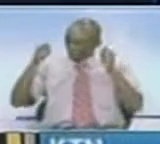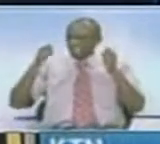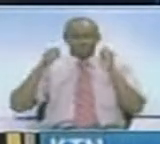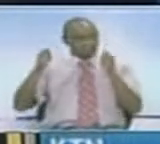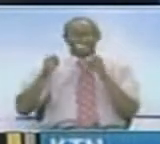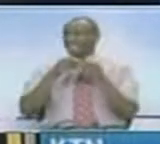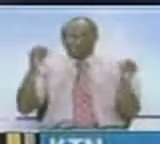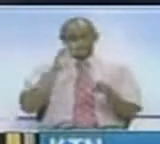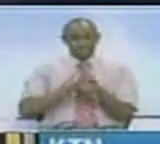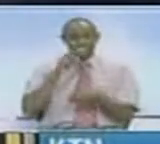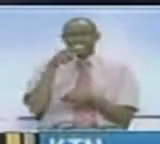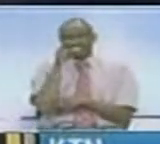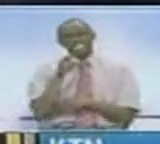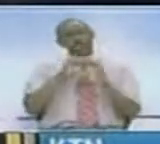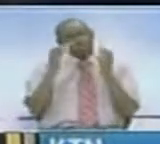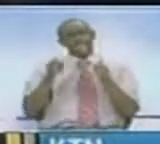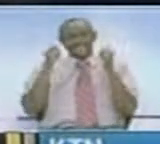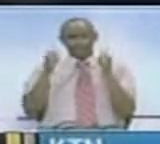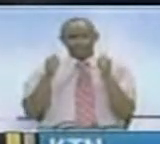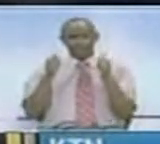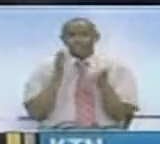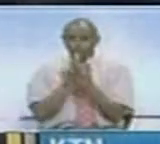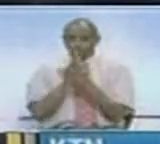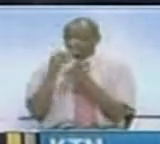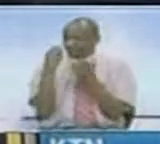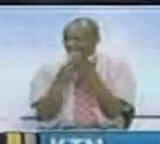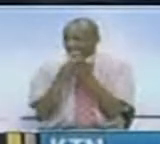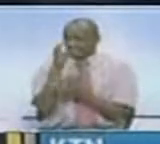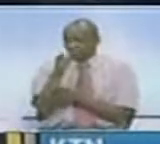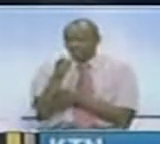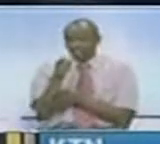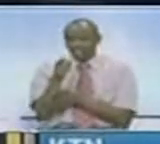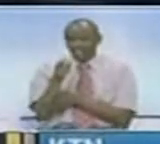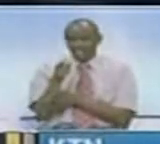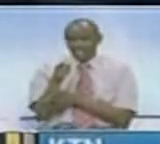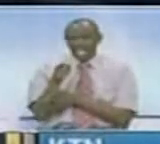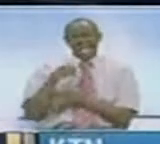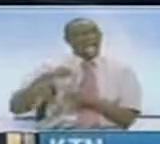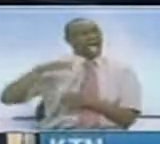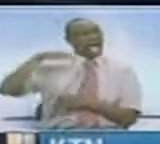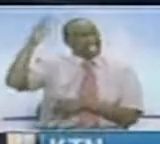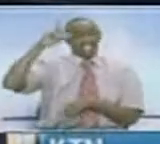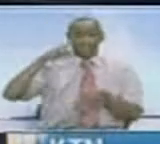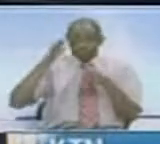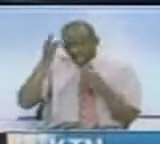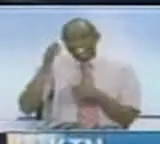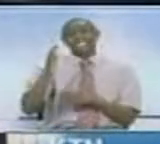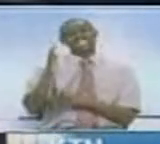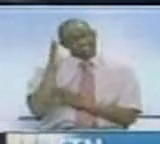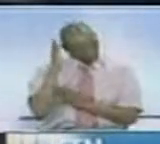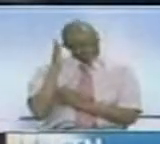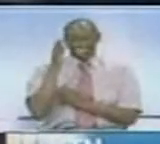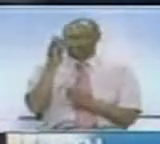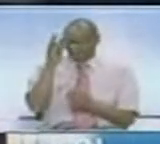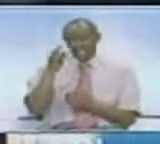mostly because this World Cup, and by the way, this figure is going to be way higher than this because of security concerns, the fact that